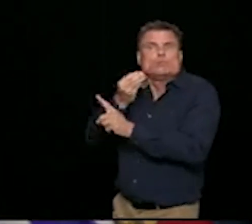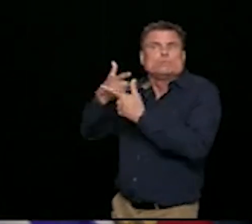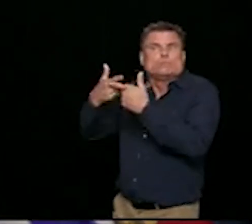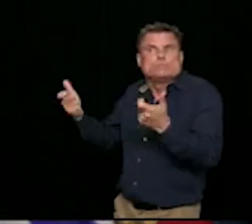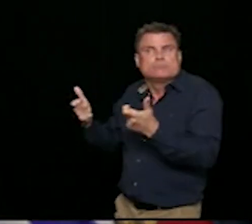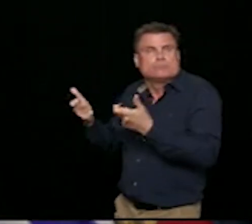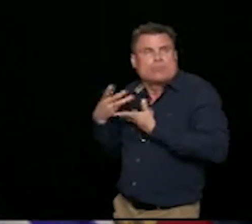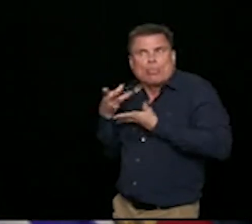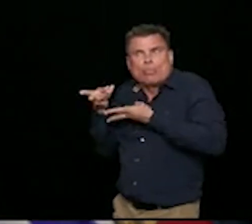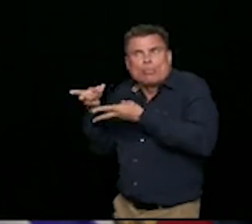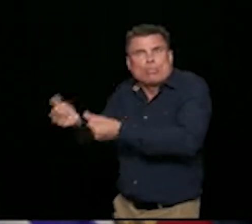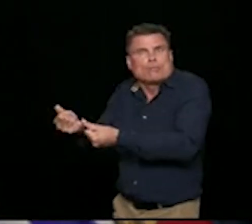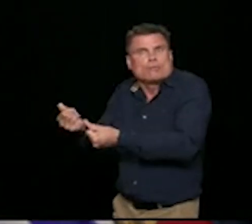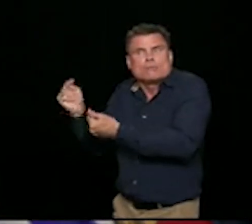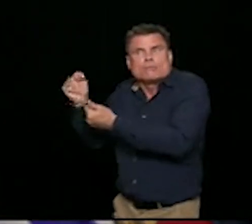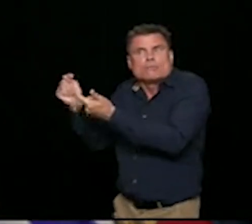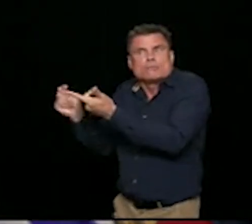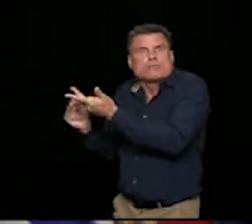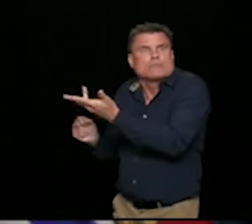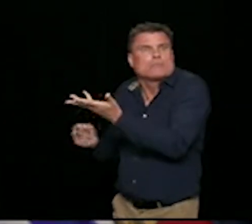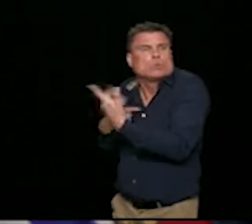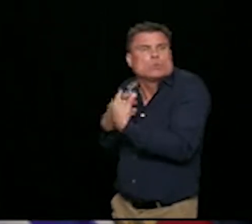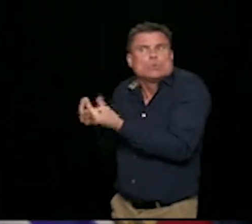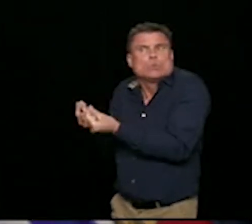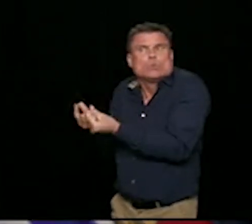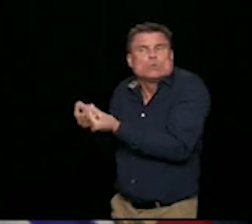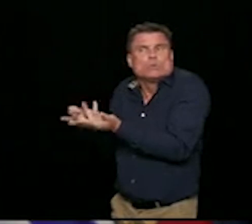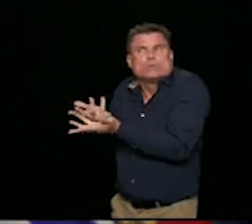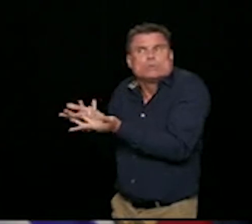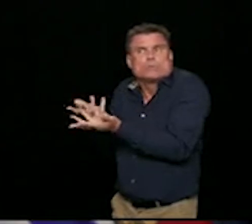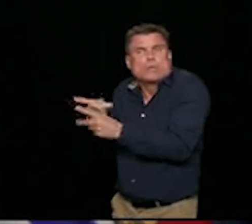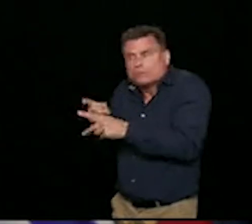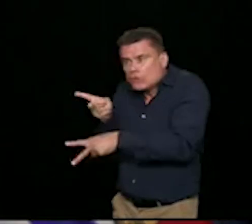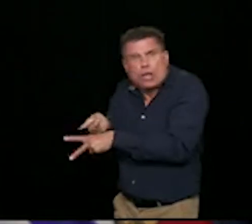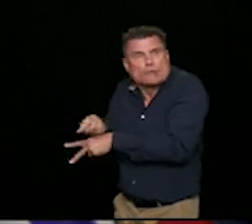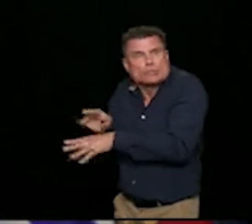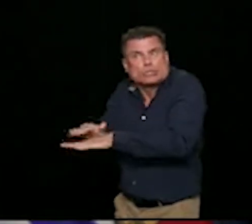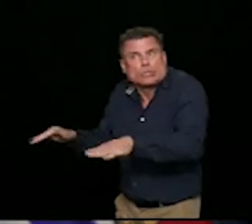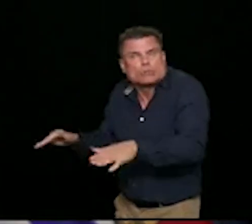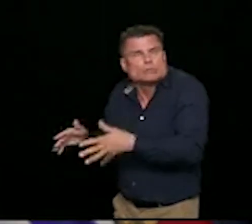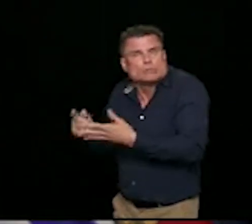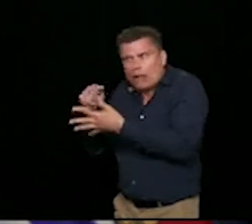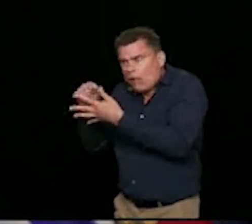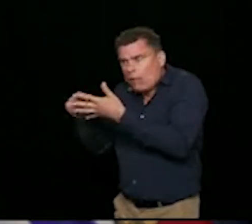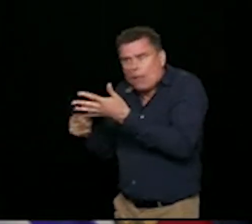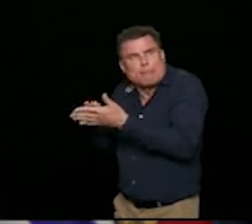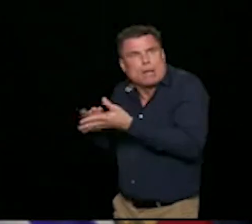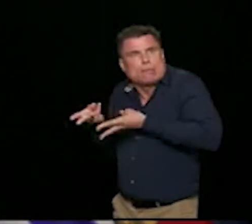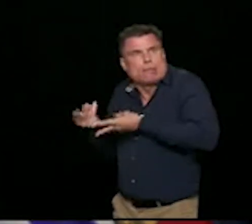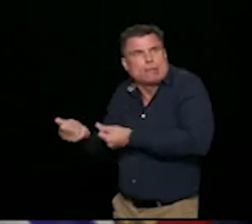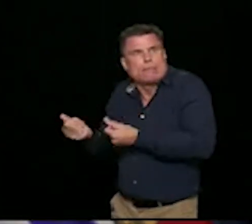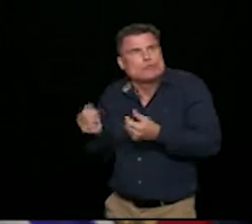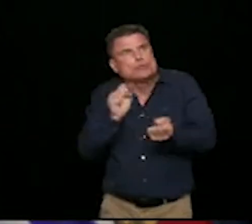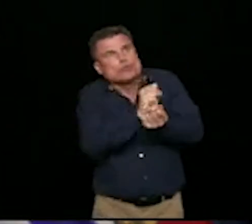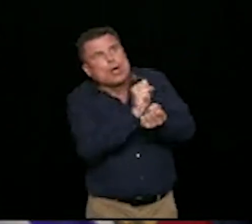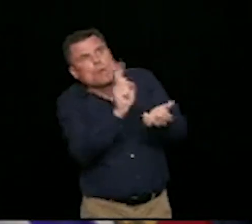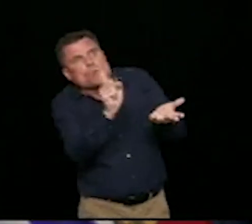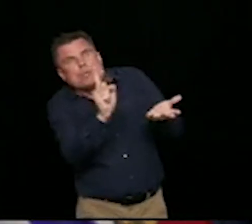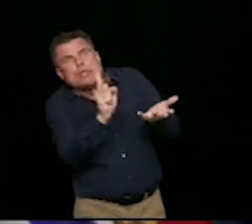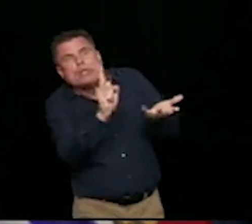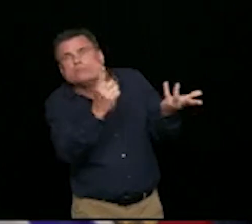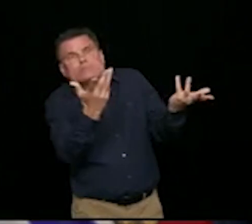back to work. Their payments to run their household continues, rent payments, to raise their children,